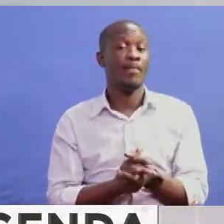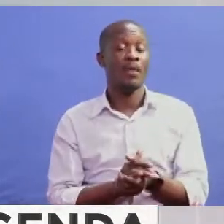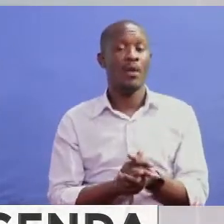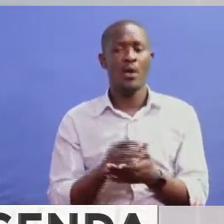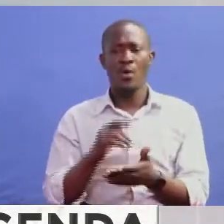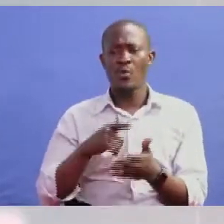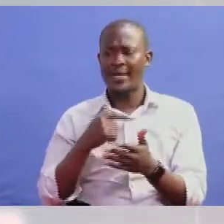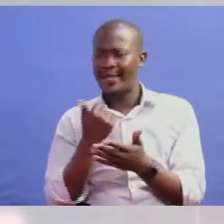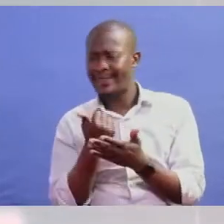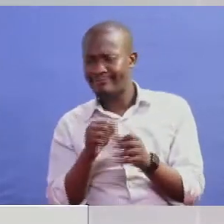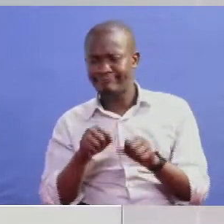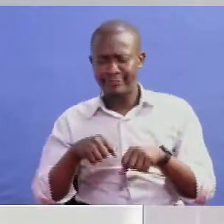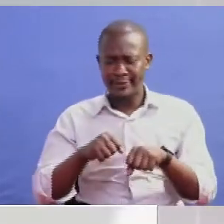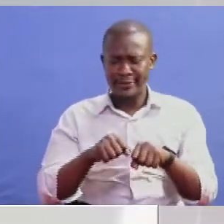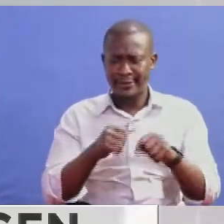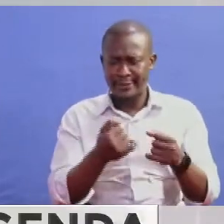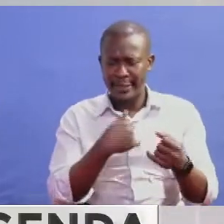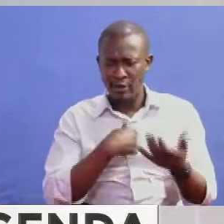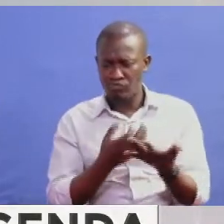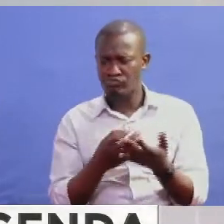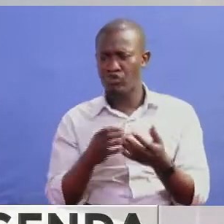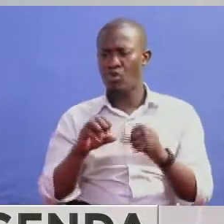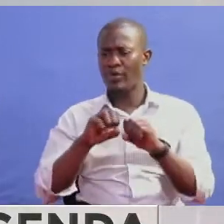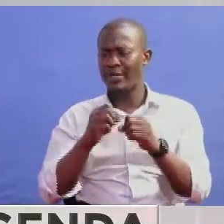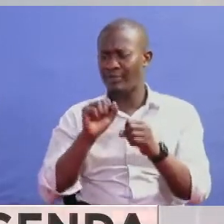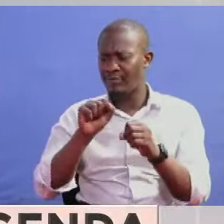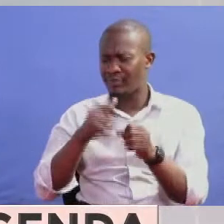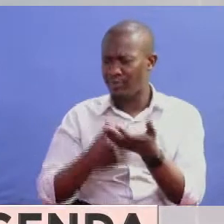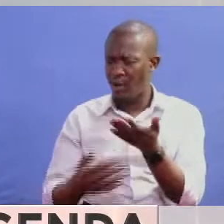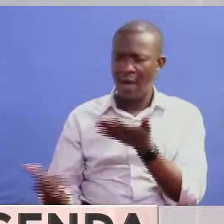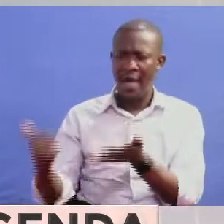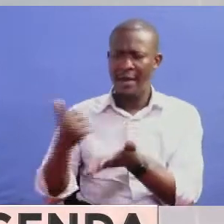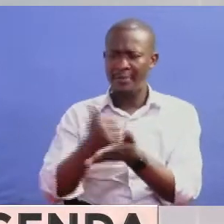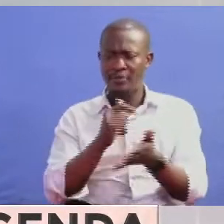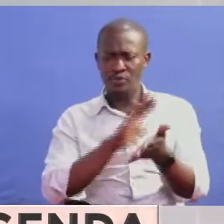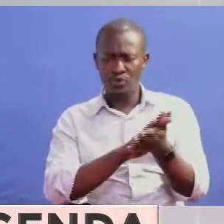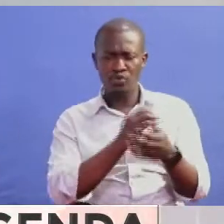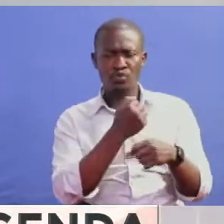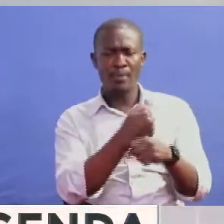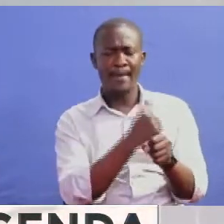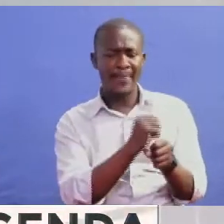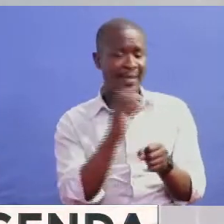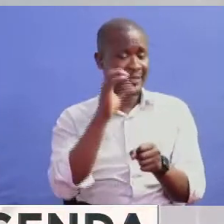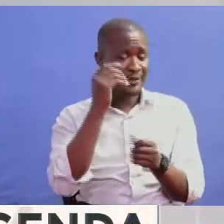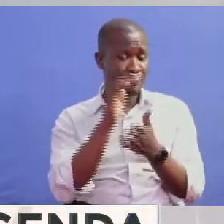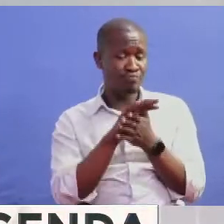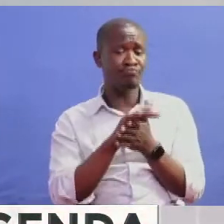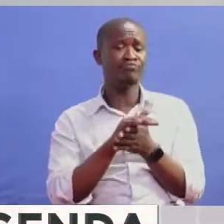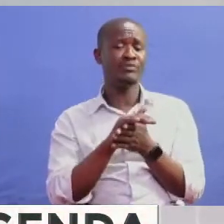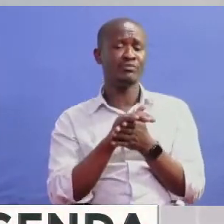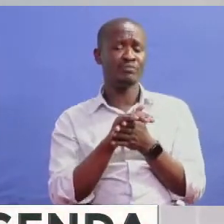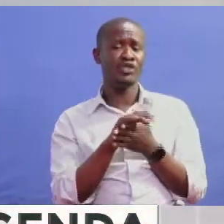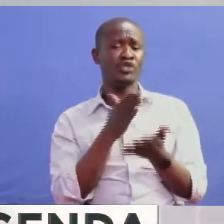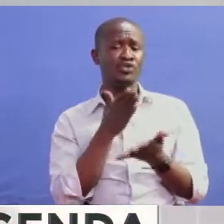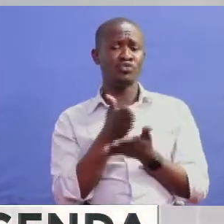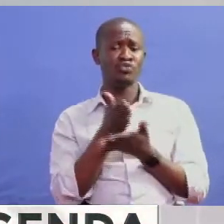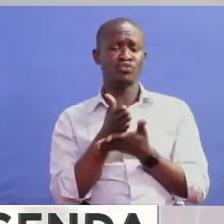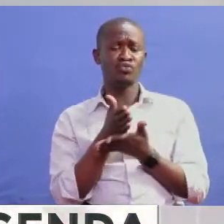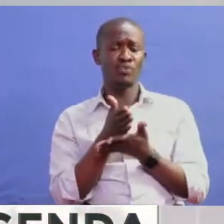of the strategies that now organizations can employ to foster customer loyalty? We see